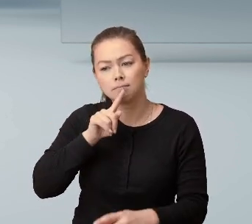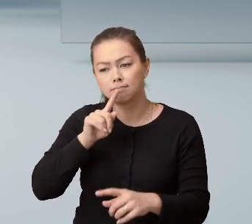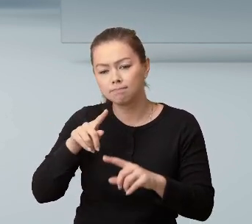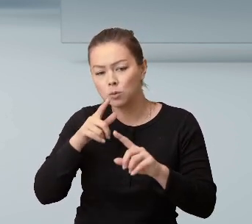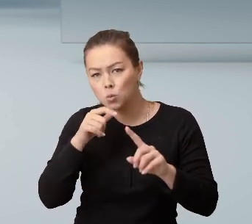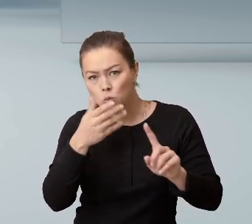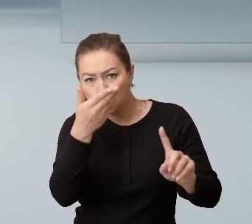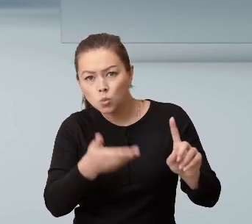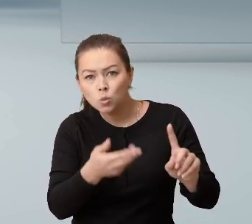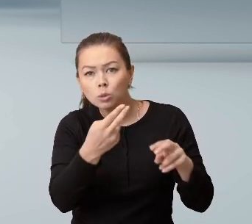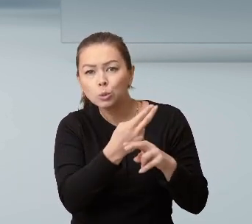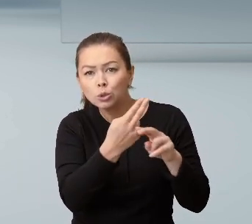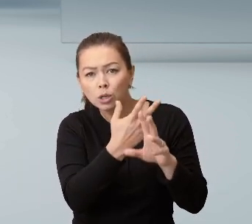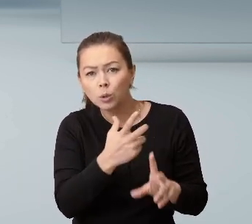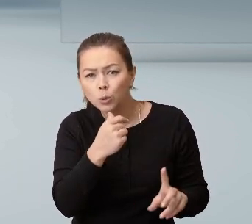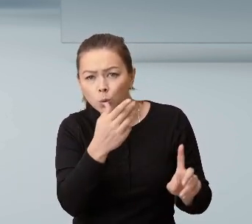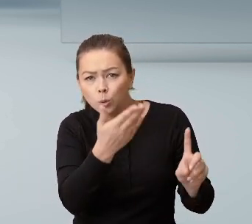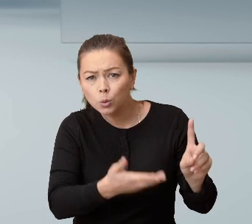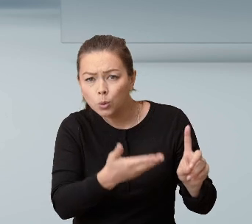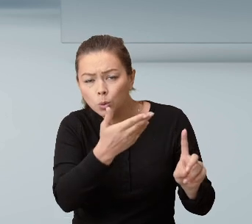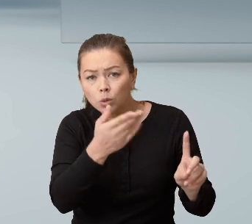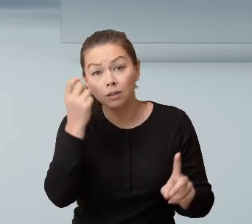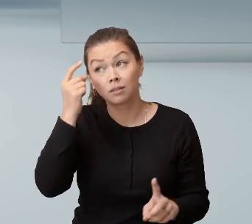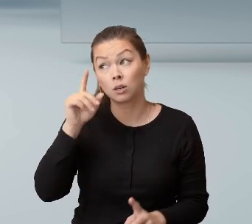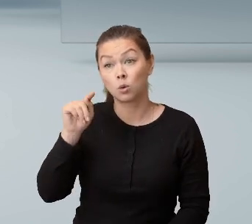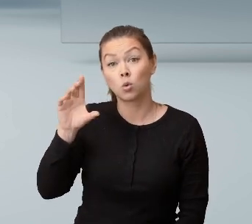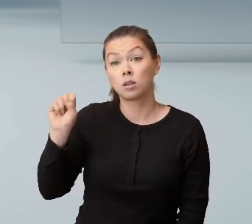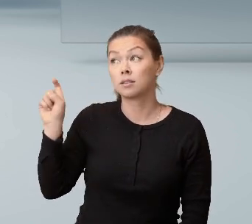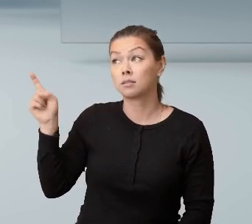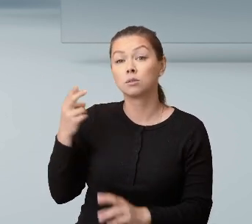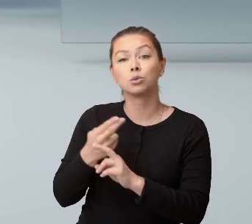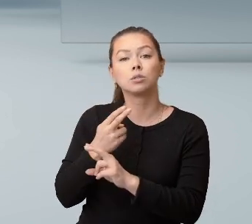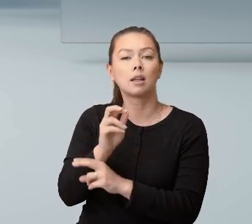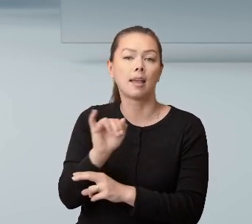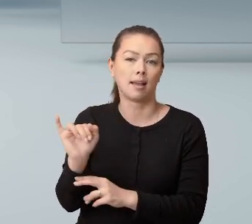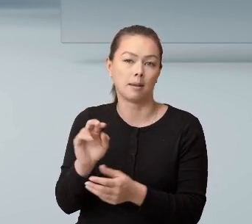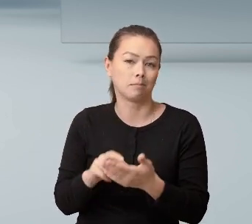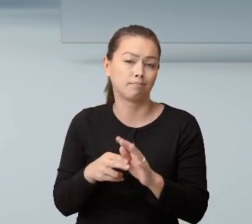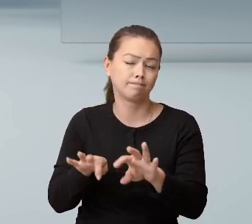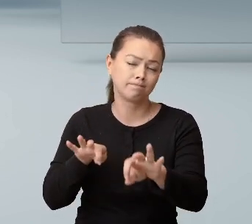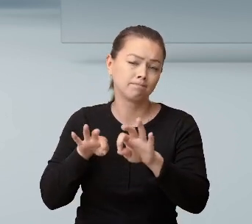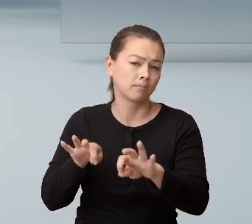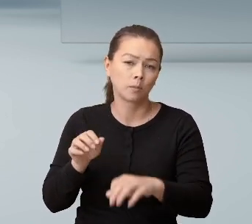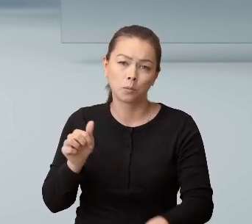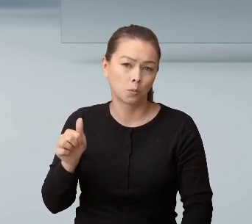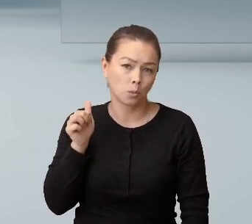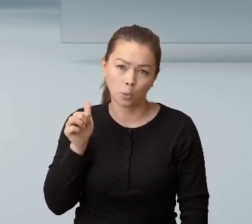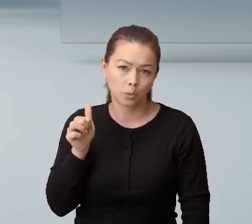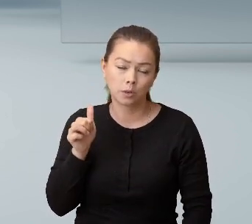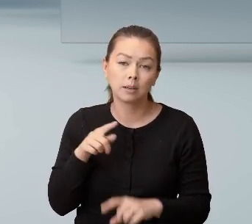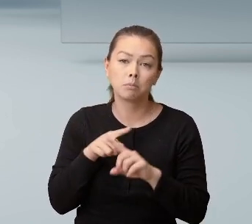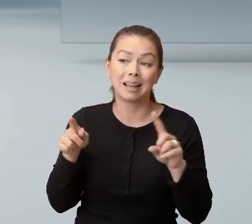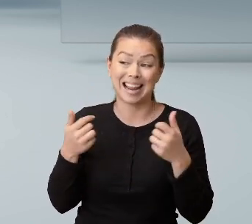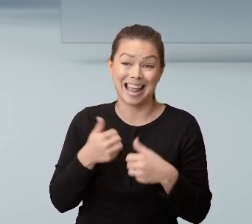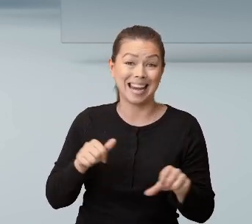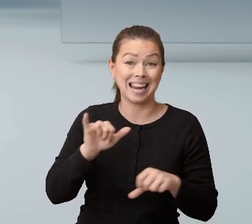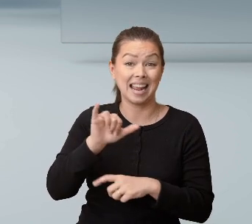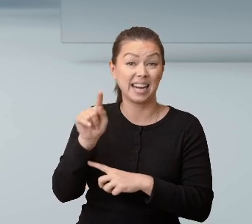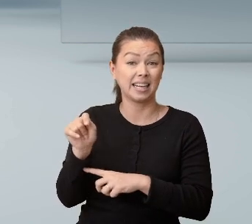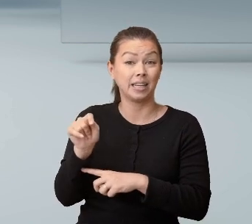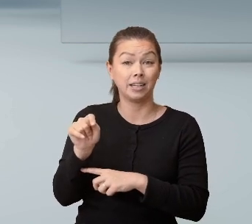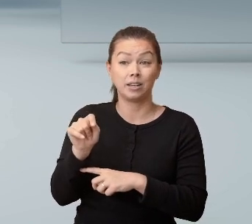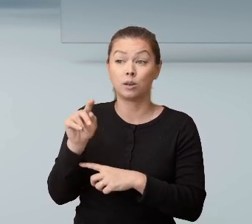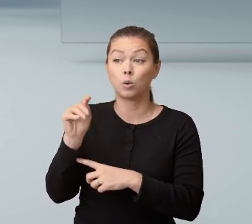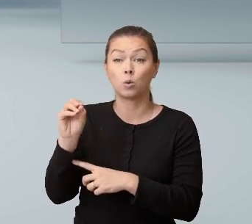of the user. Now, tools like this, they use artificial intelligence, and they're not going to be perfect. And I wouldn't expect that from